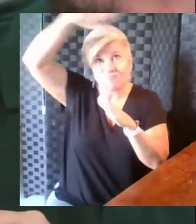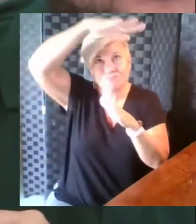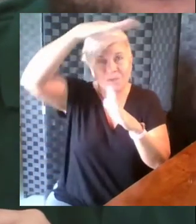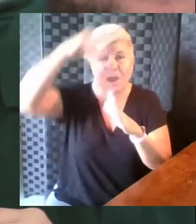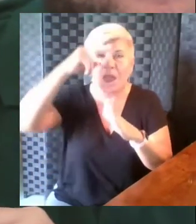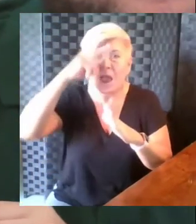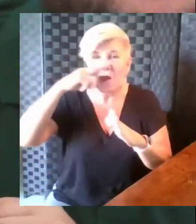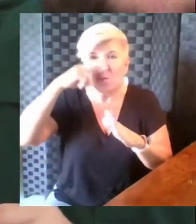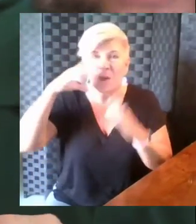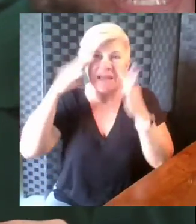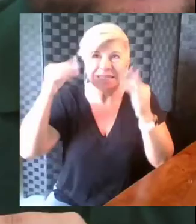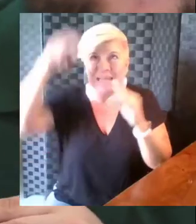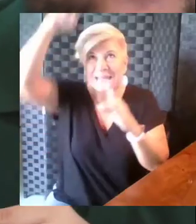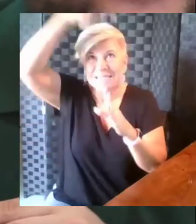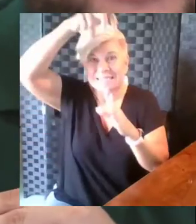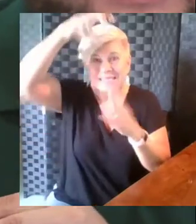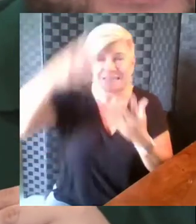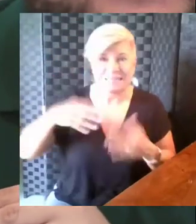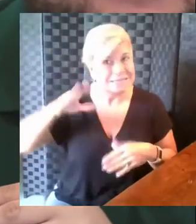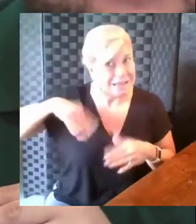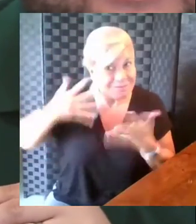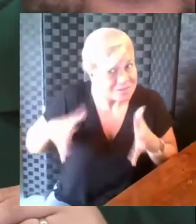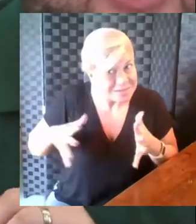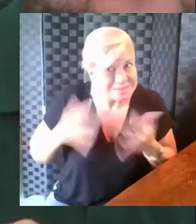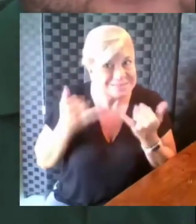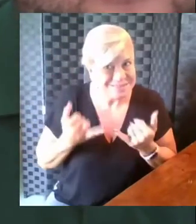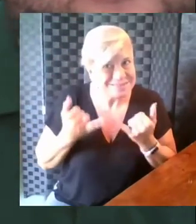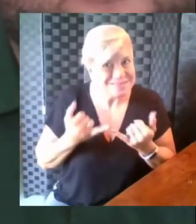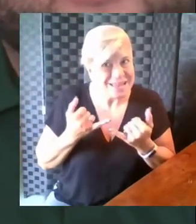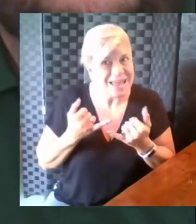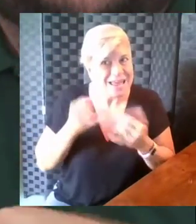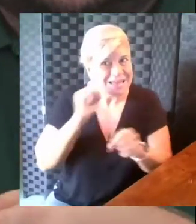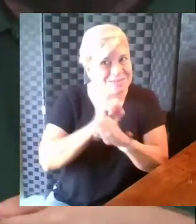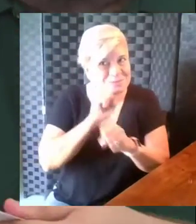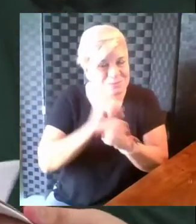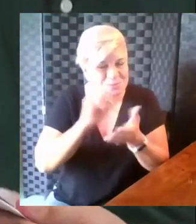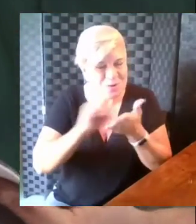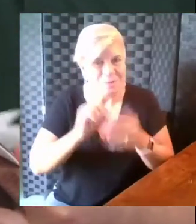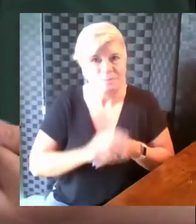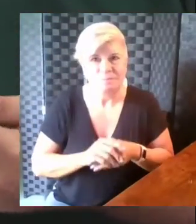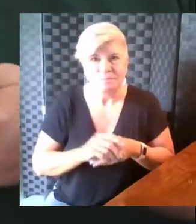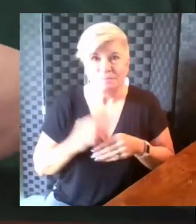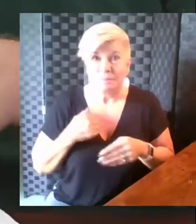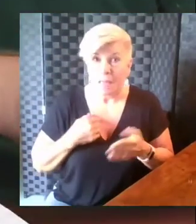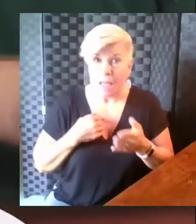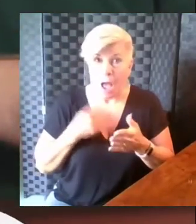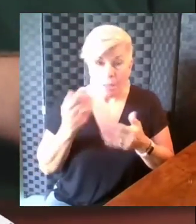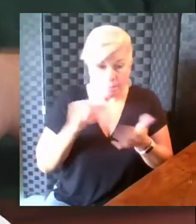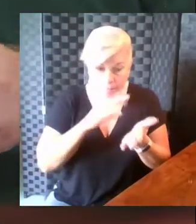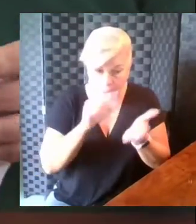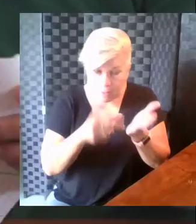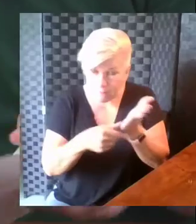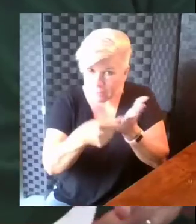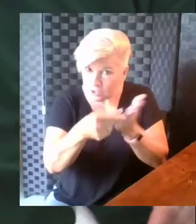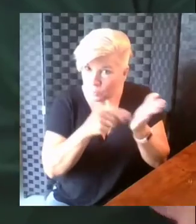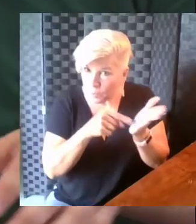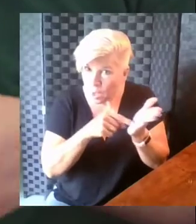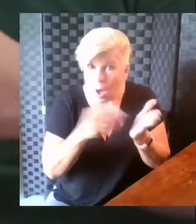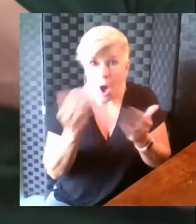on top of it. But I haven't finished it yet. That's going to be today's job. I've been writing in this journal so much, it's almost full.